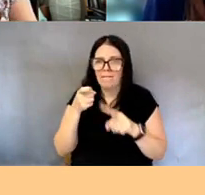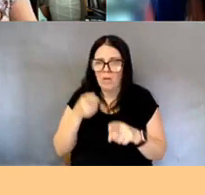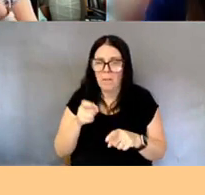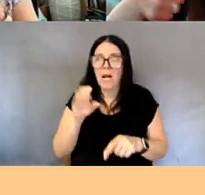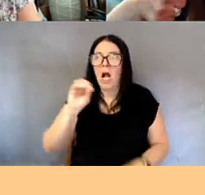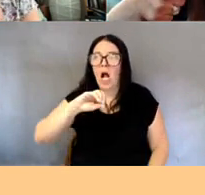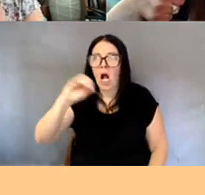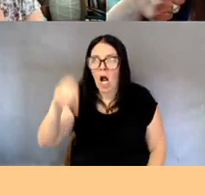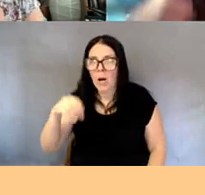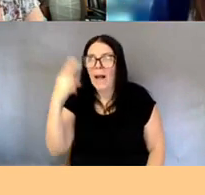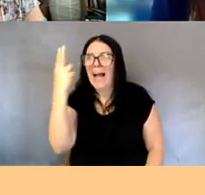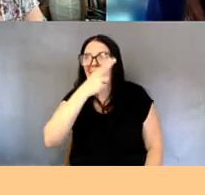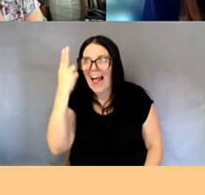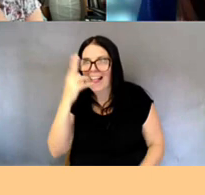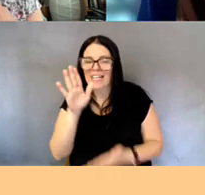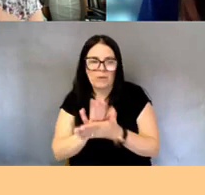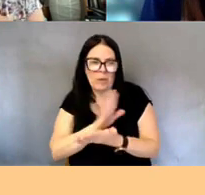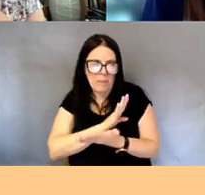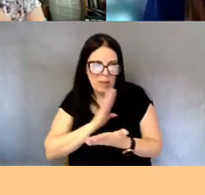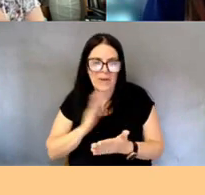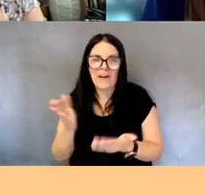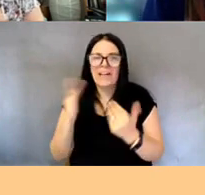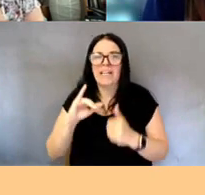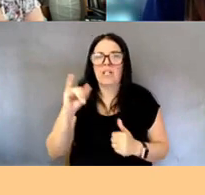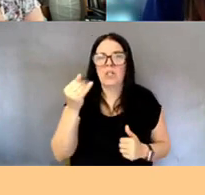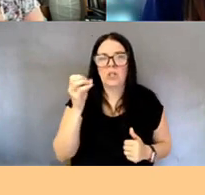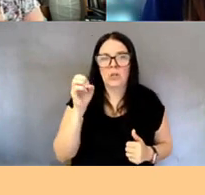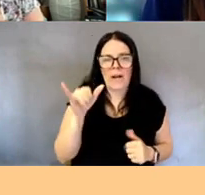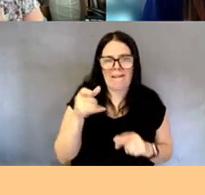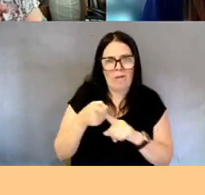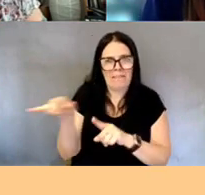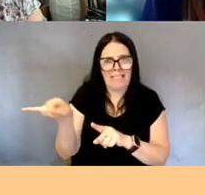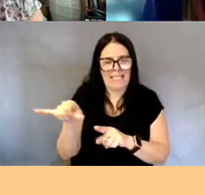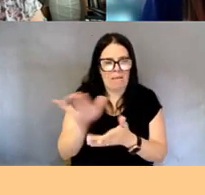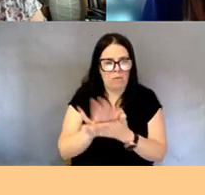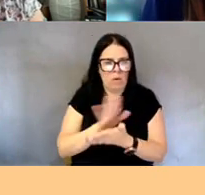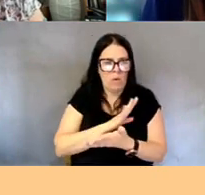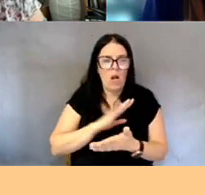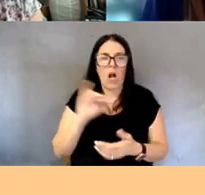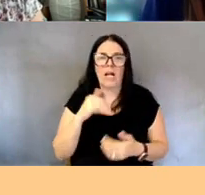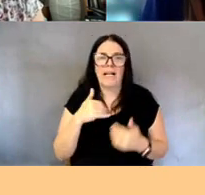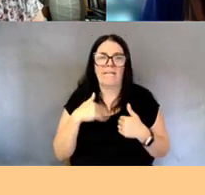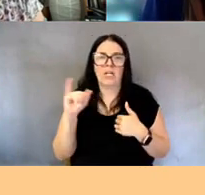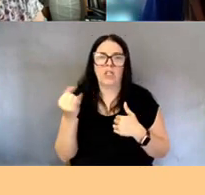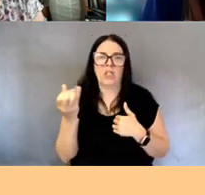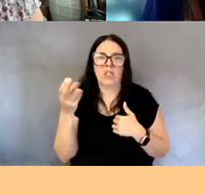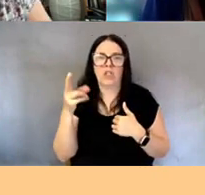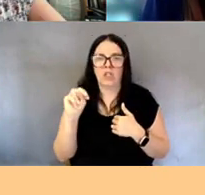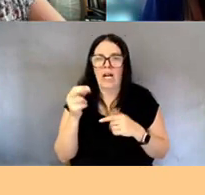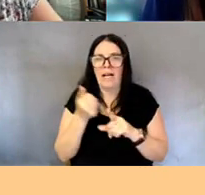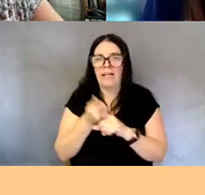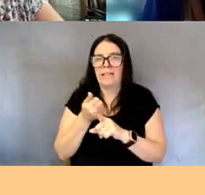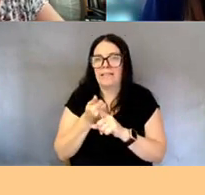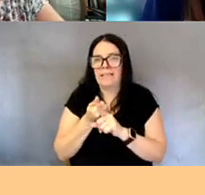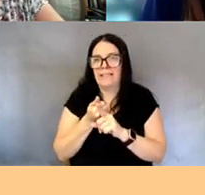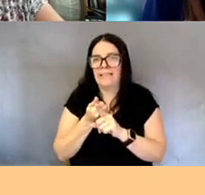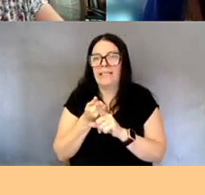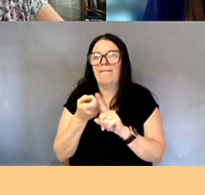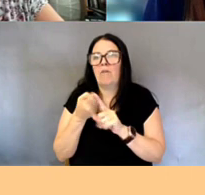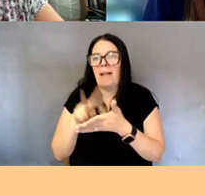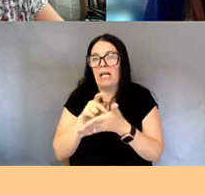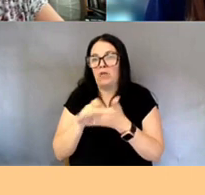School Board, I believe. Joe is also from the same school board. And we also have John who is from the literacy group